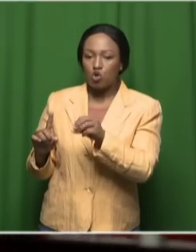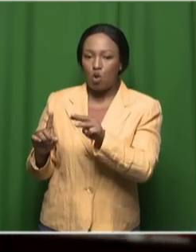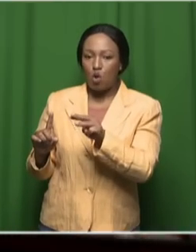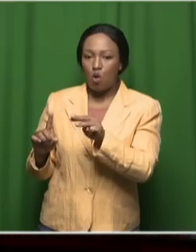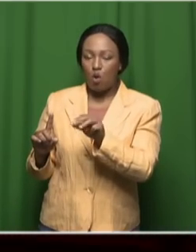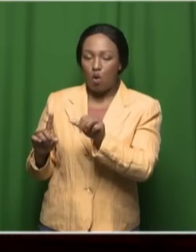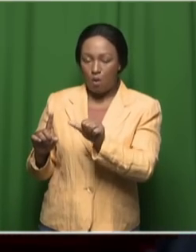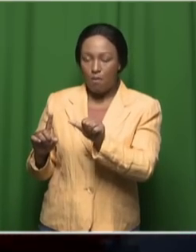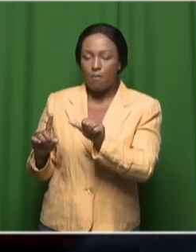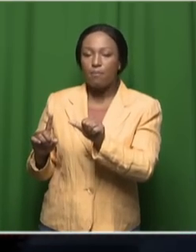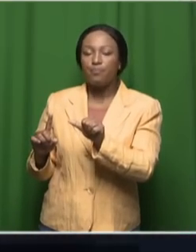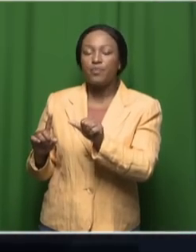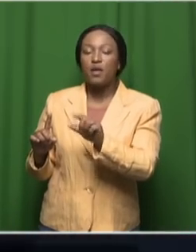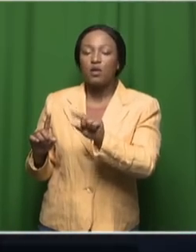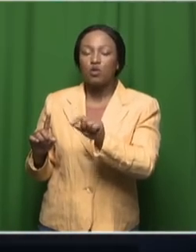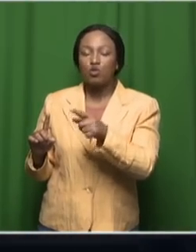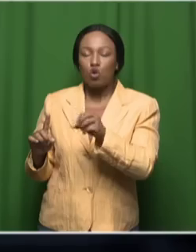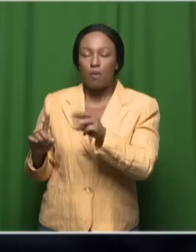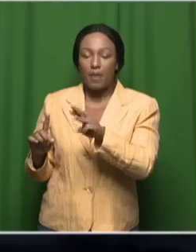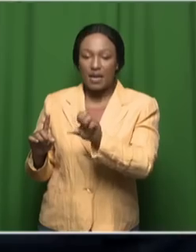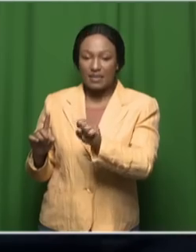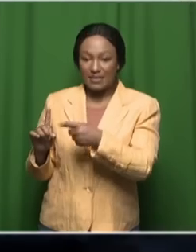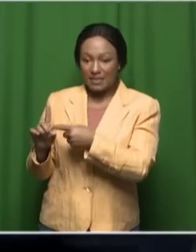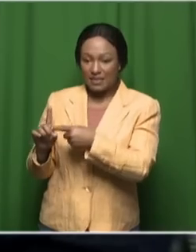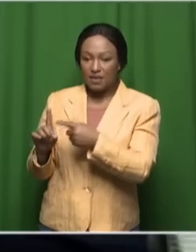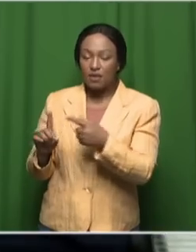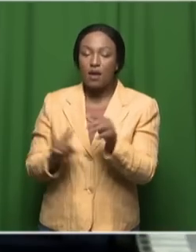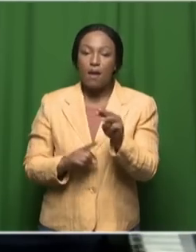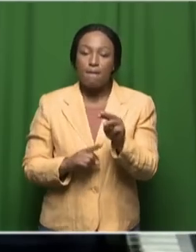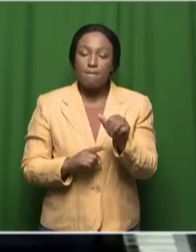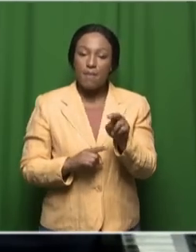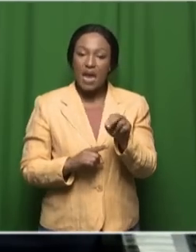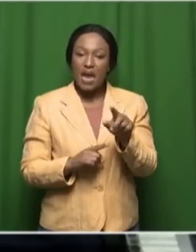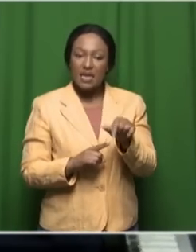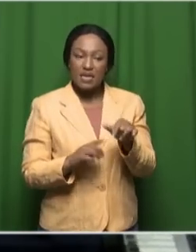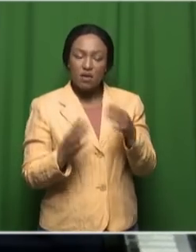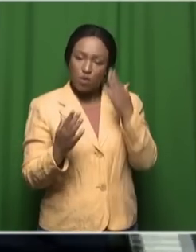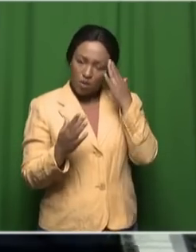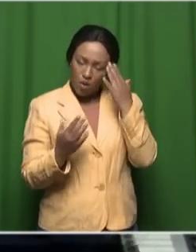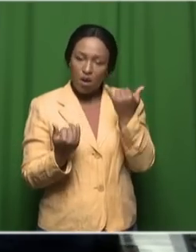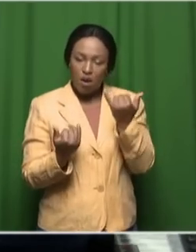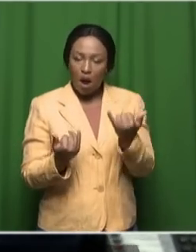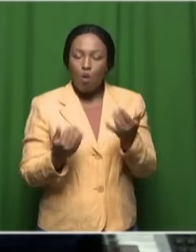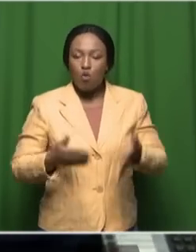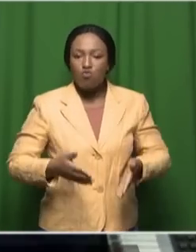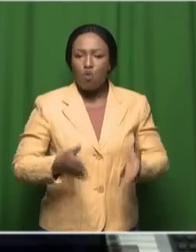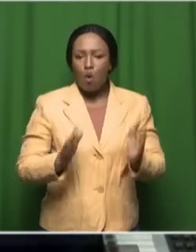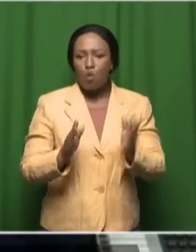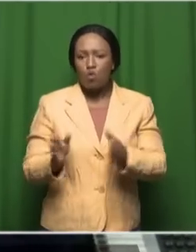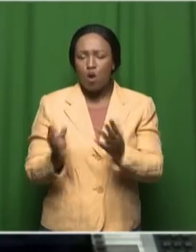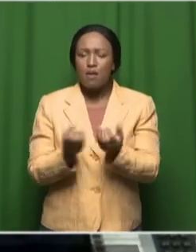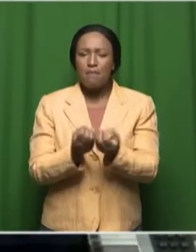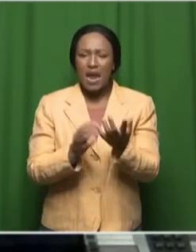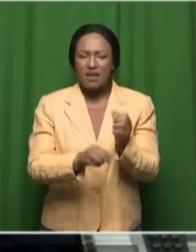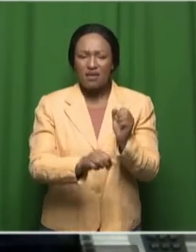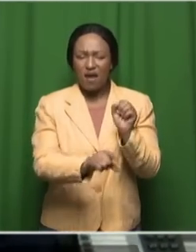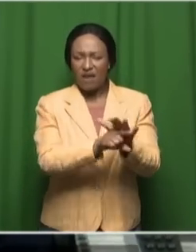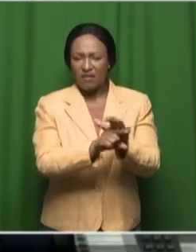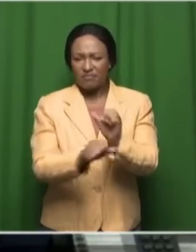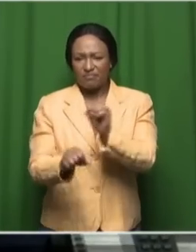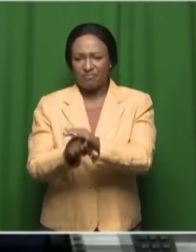Town. Mandy, good morning to you. Of course, we know that a number of roads are affected in the province. For example, in various municipalities, including the